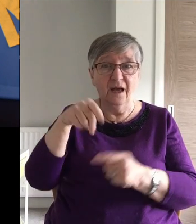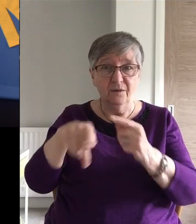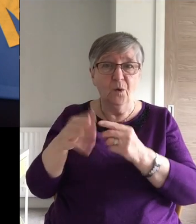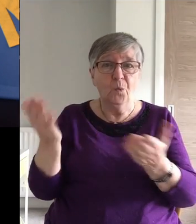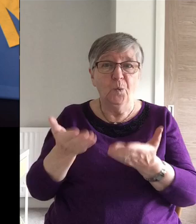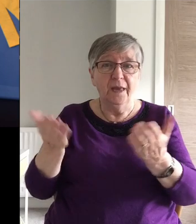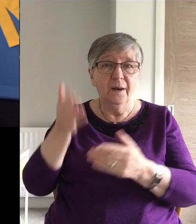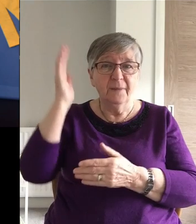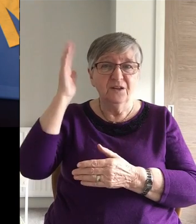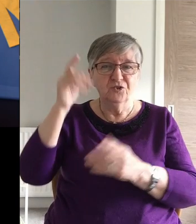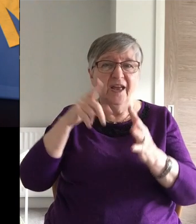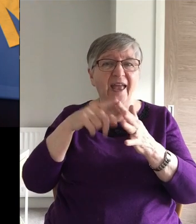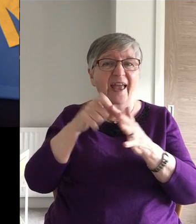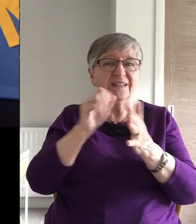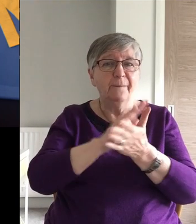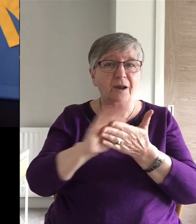Edinburgh.